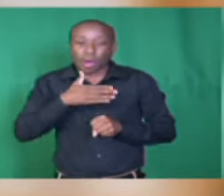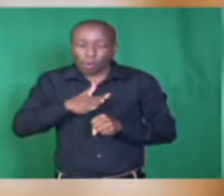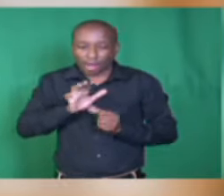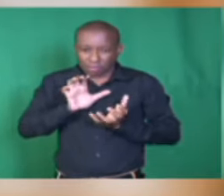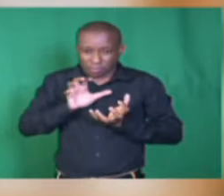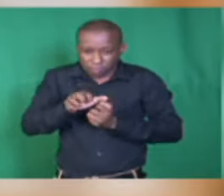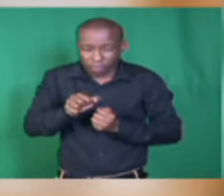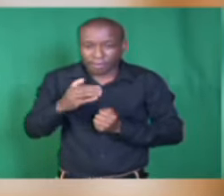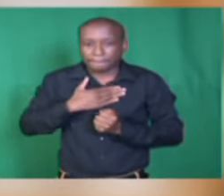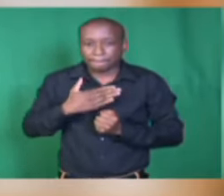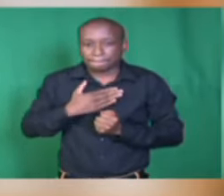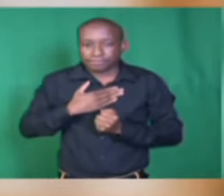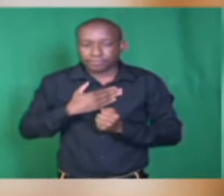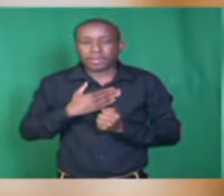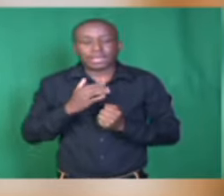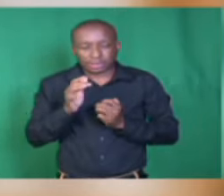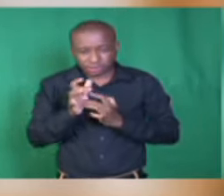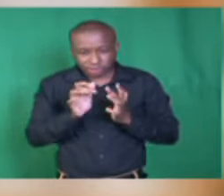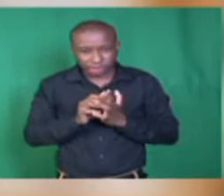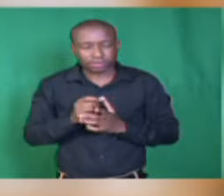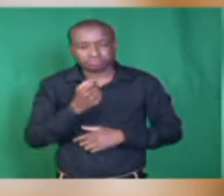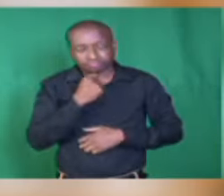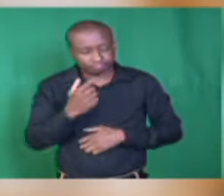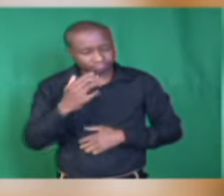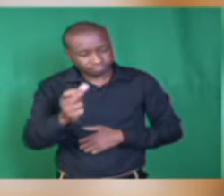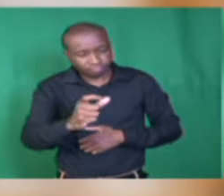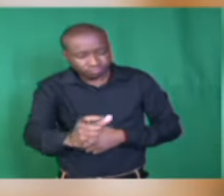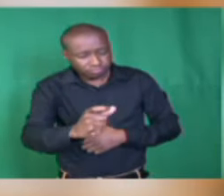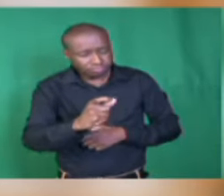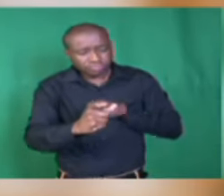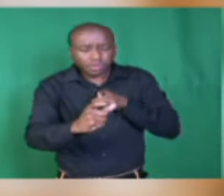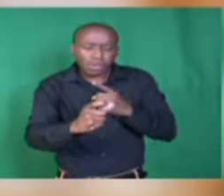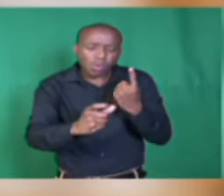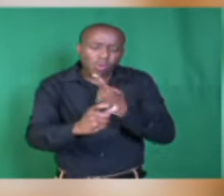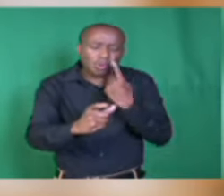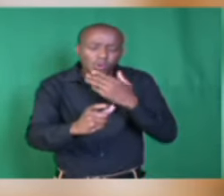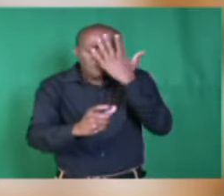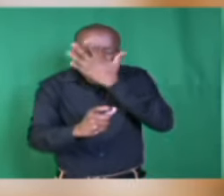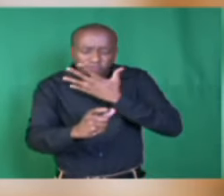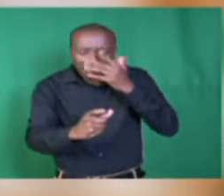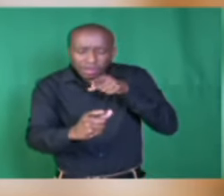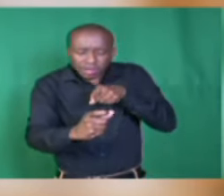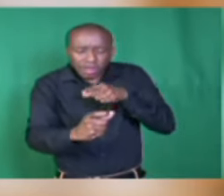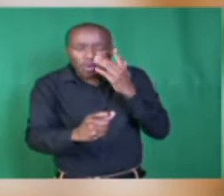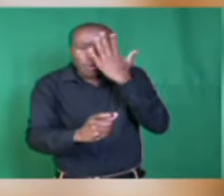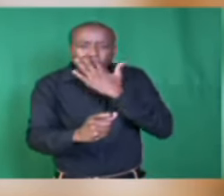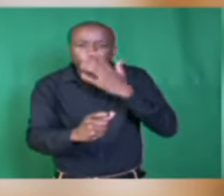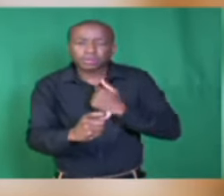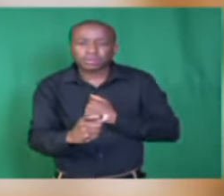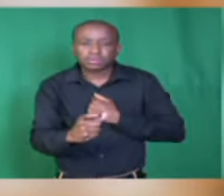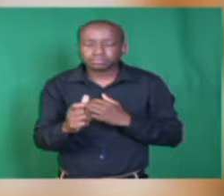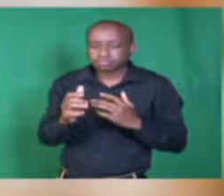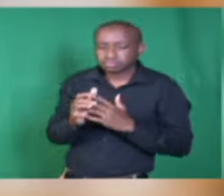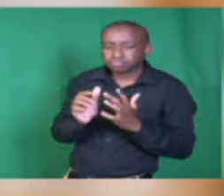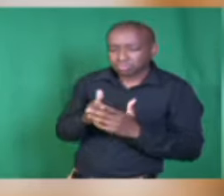trap him. So Jesus simply asked for a coin, and he said, "Whose face is on the coin?" And the answer was